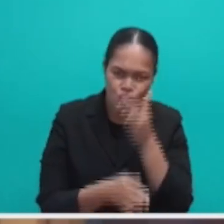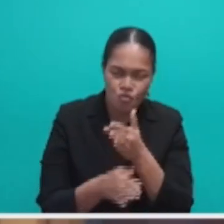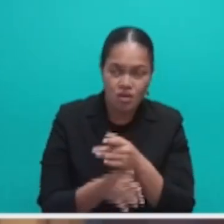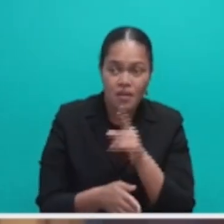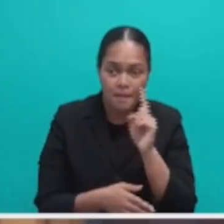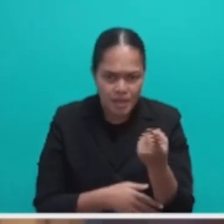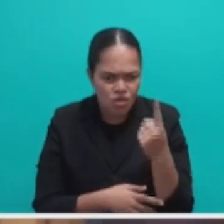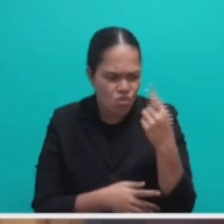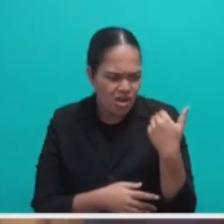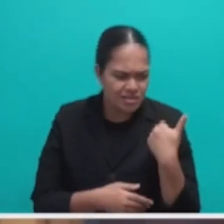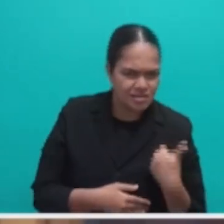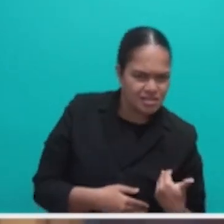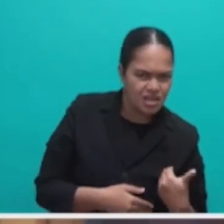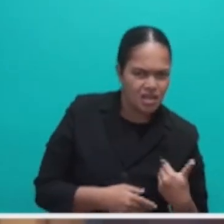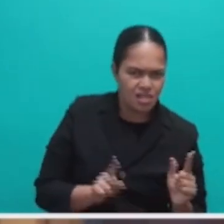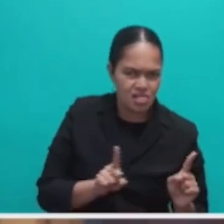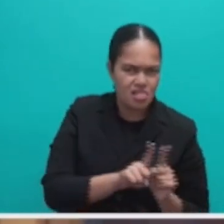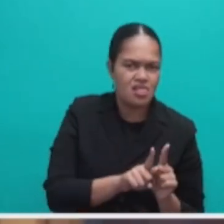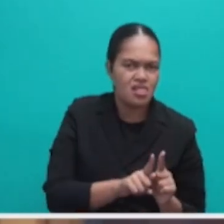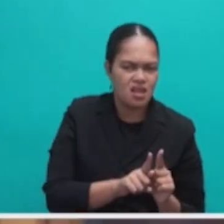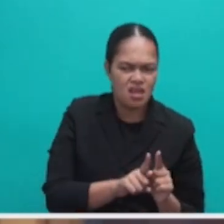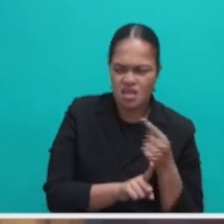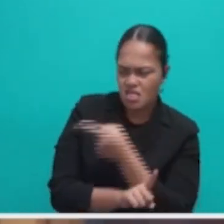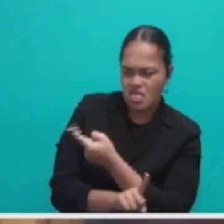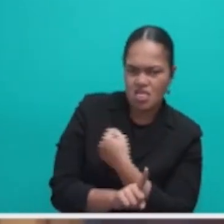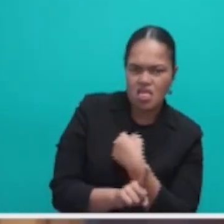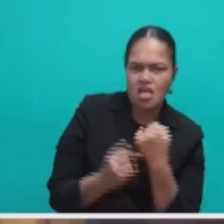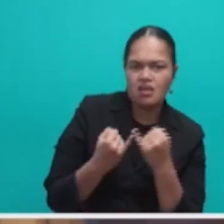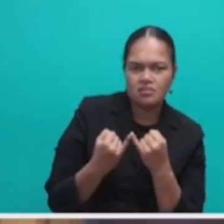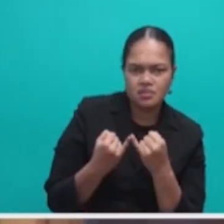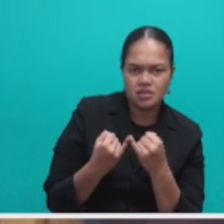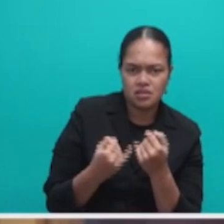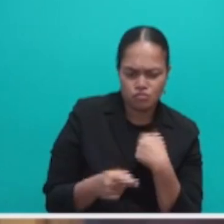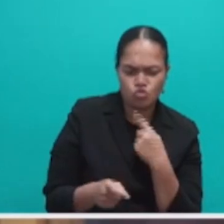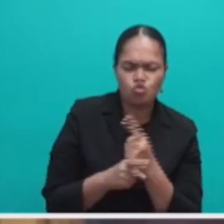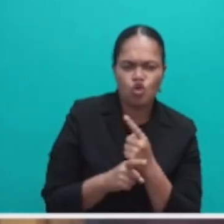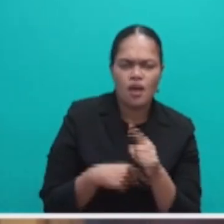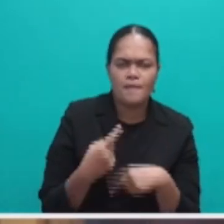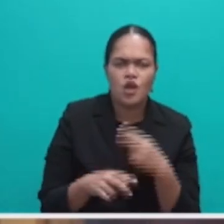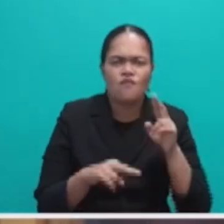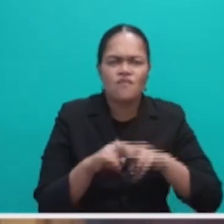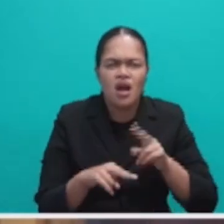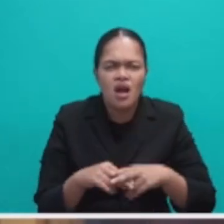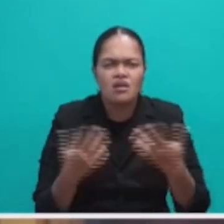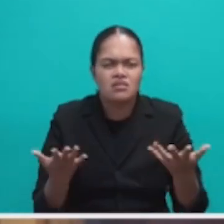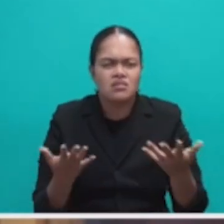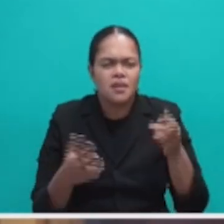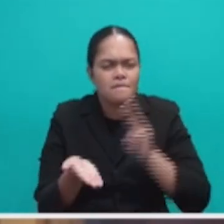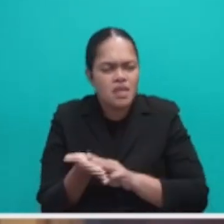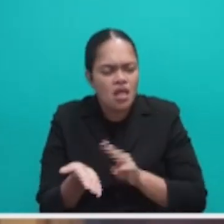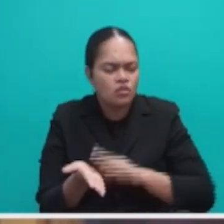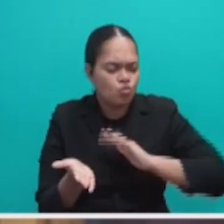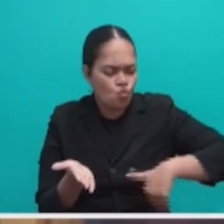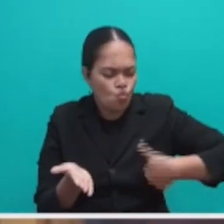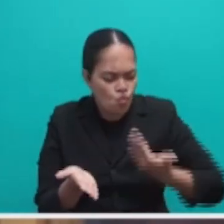side of one party makes you an enemy to the other. And I'm talking about the lives of fathers, of mothers, of wives,